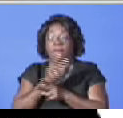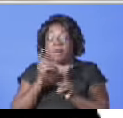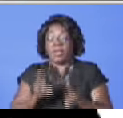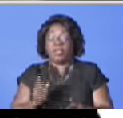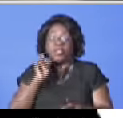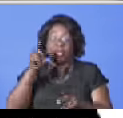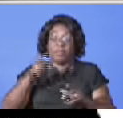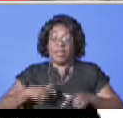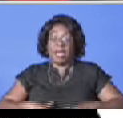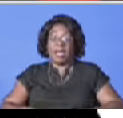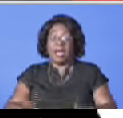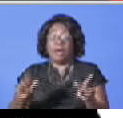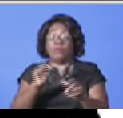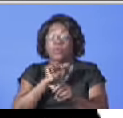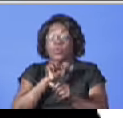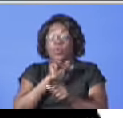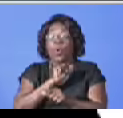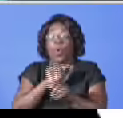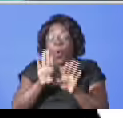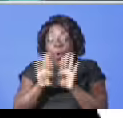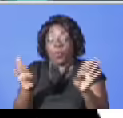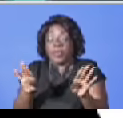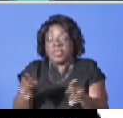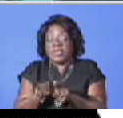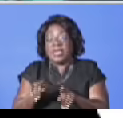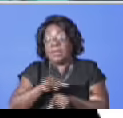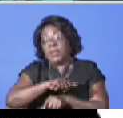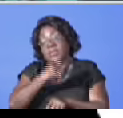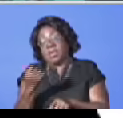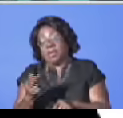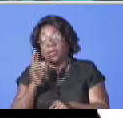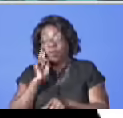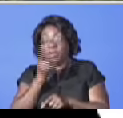to operate just as any other restaurant.